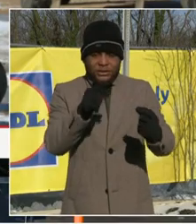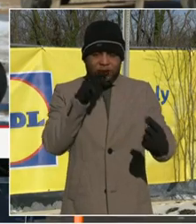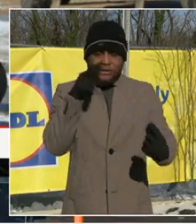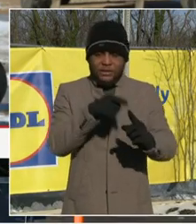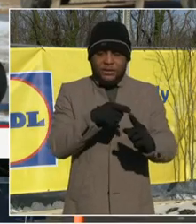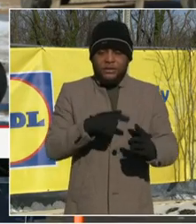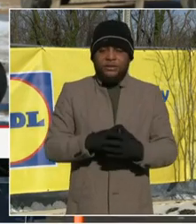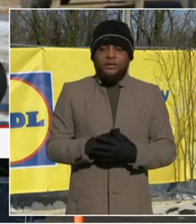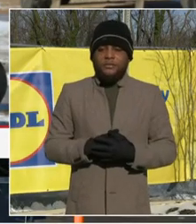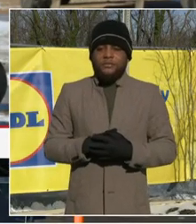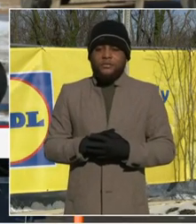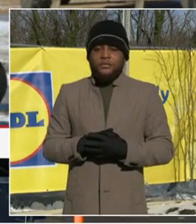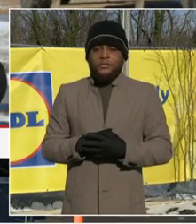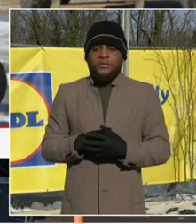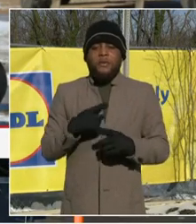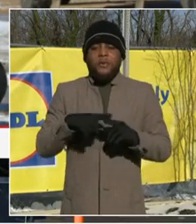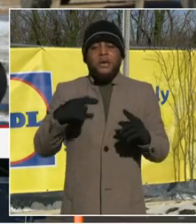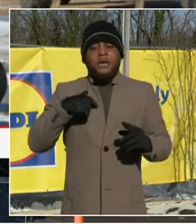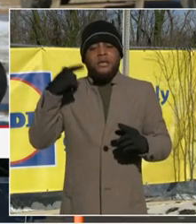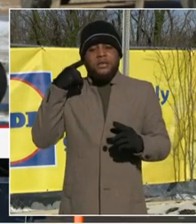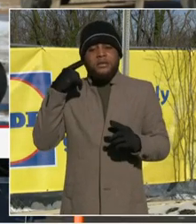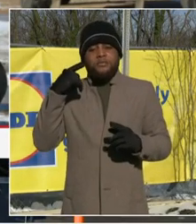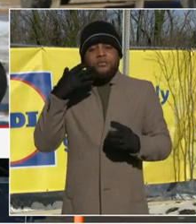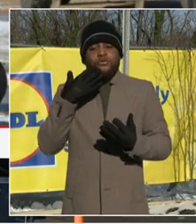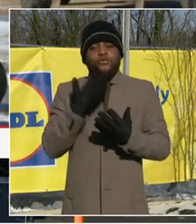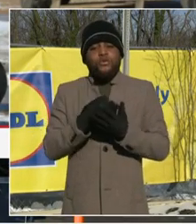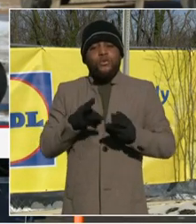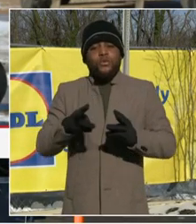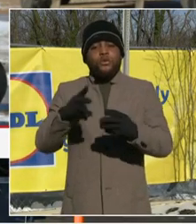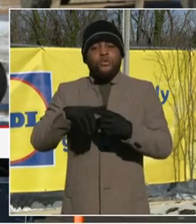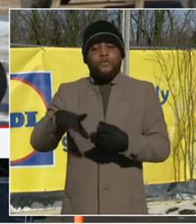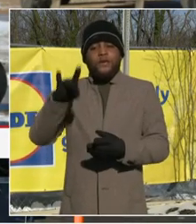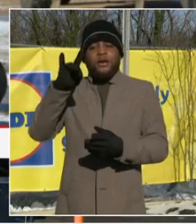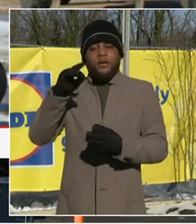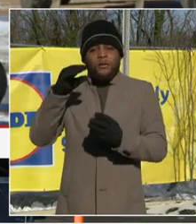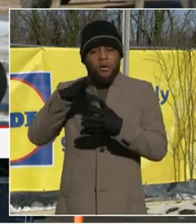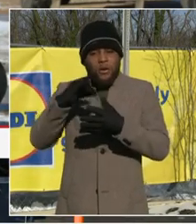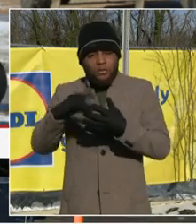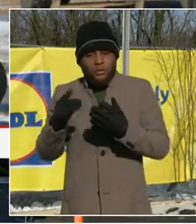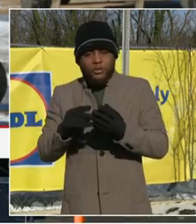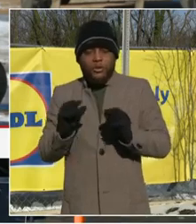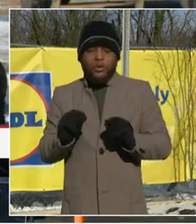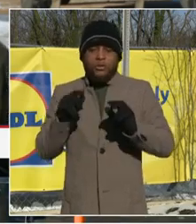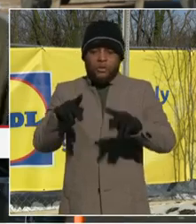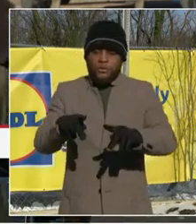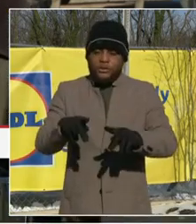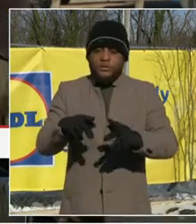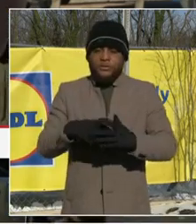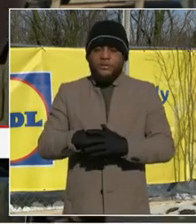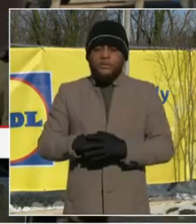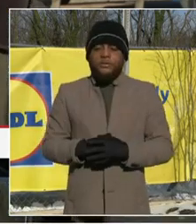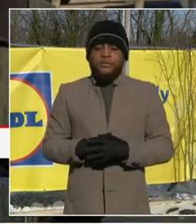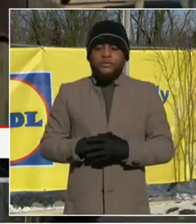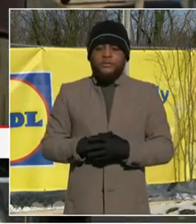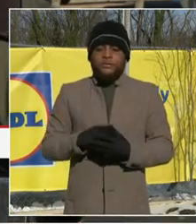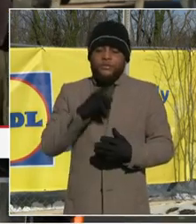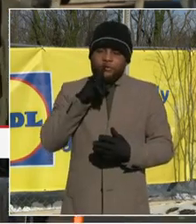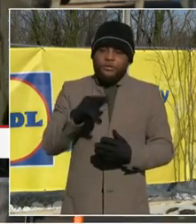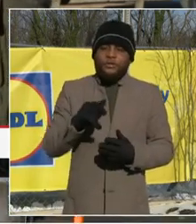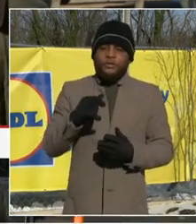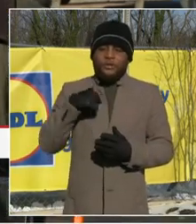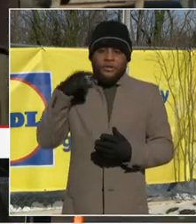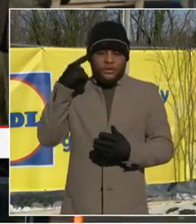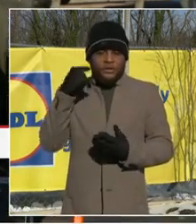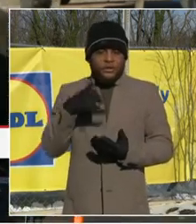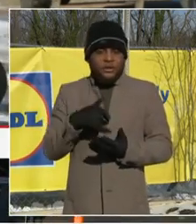find good opportunities and developments such as this one and others. So I'll really leave it at that. Hope that helps at all. It helps a lot.